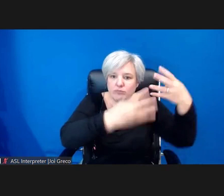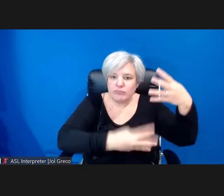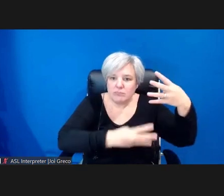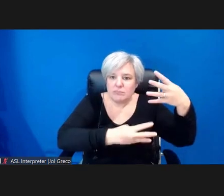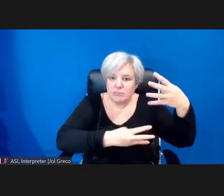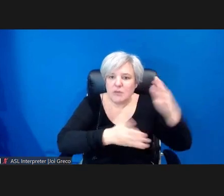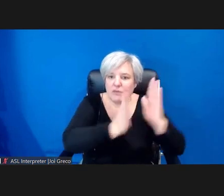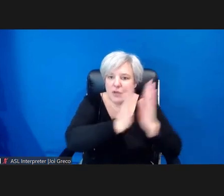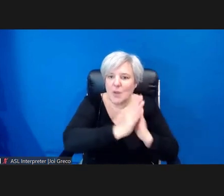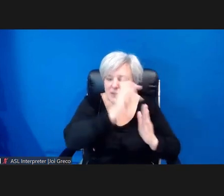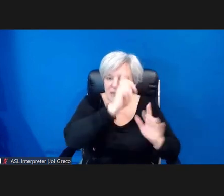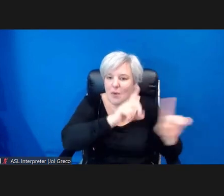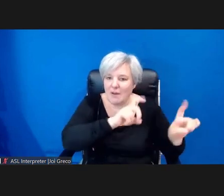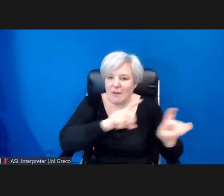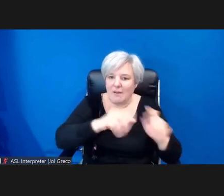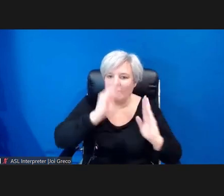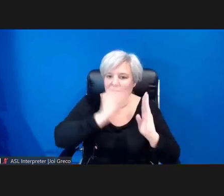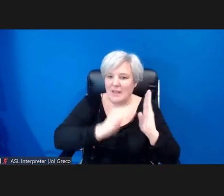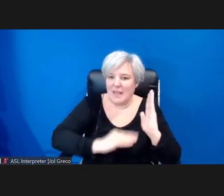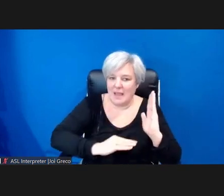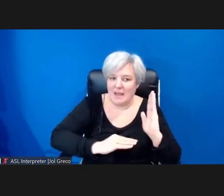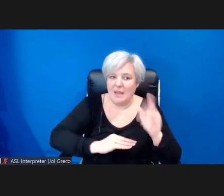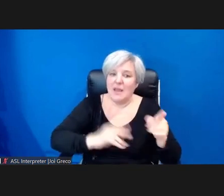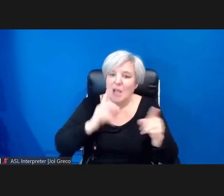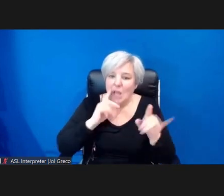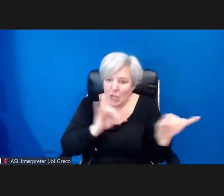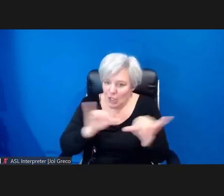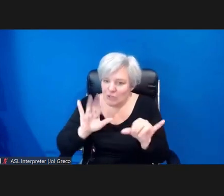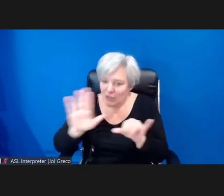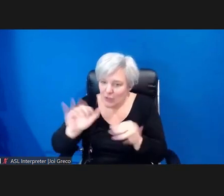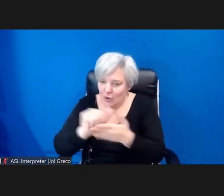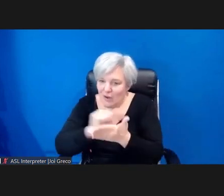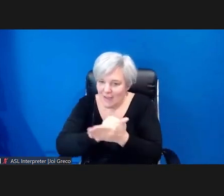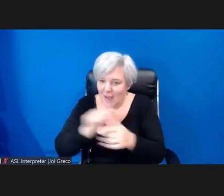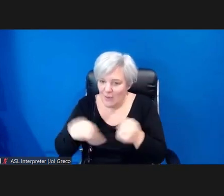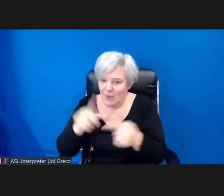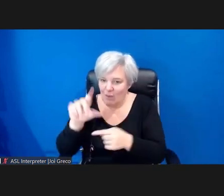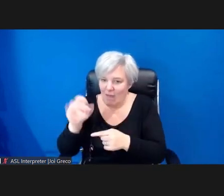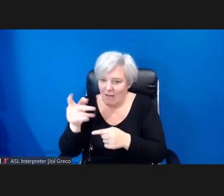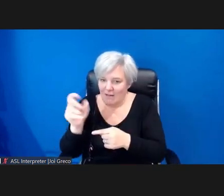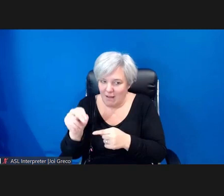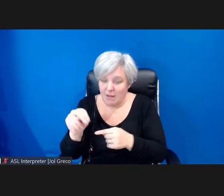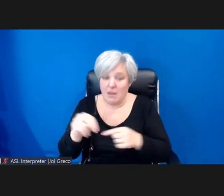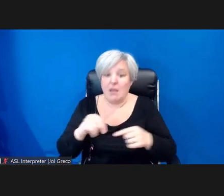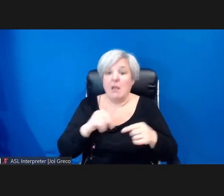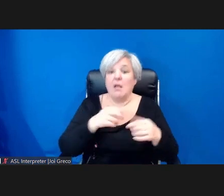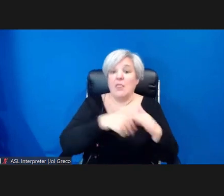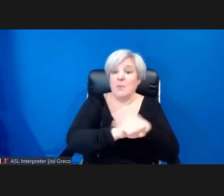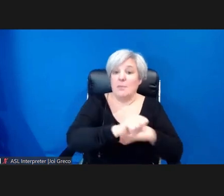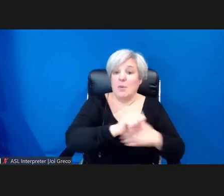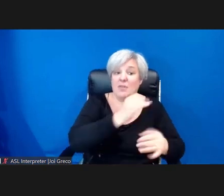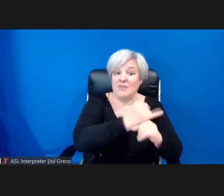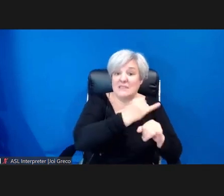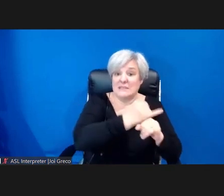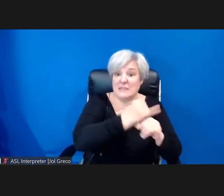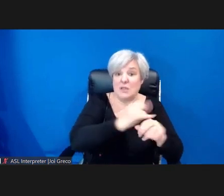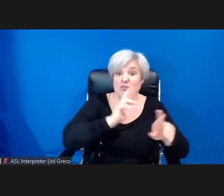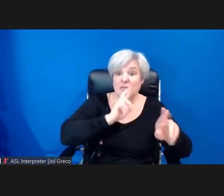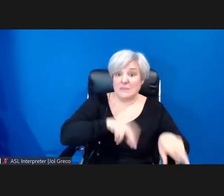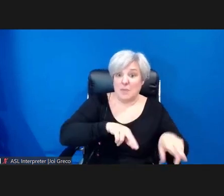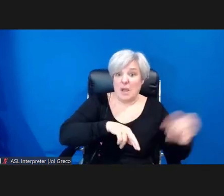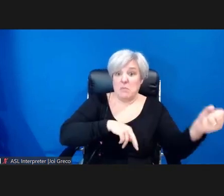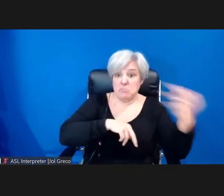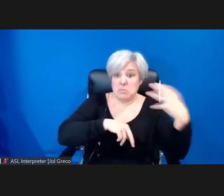filled out. This looks very similar to the way your account looks when you log in. Once the birth facility responds and submits